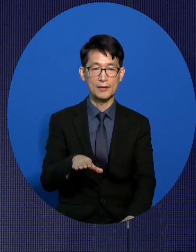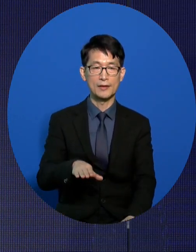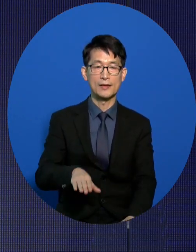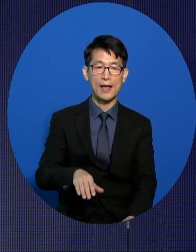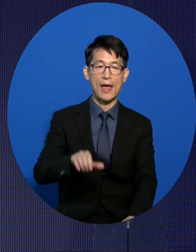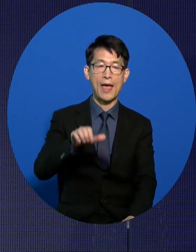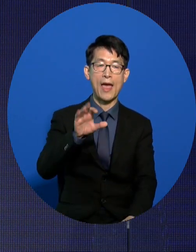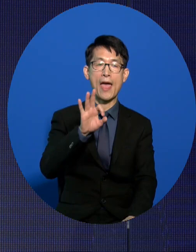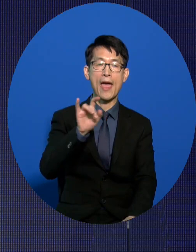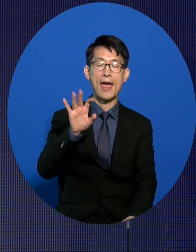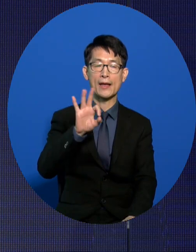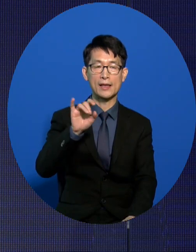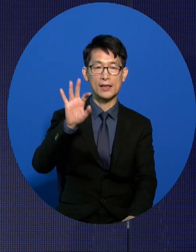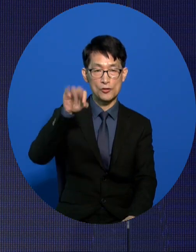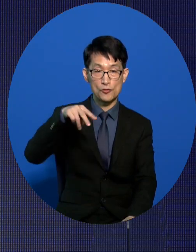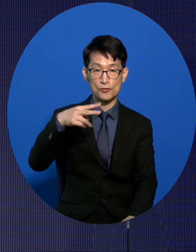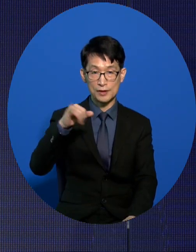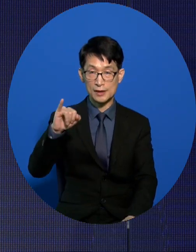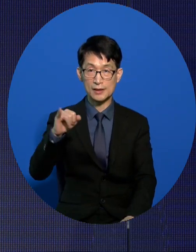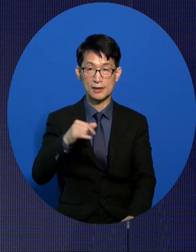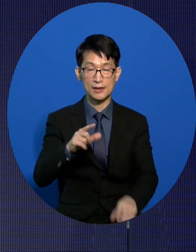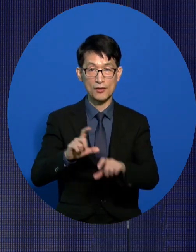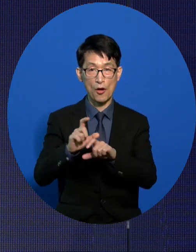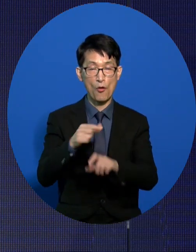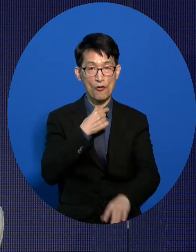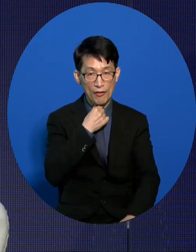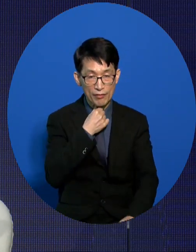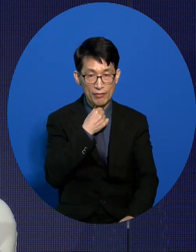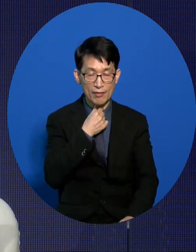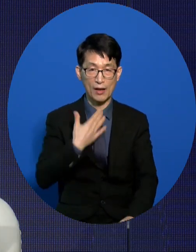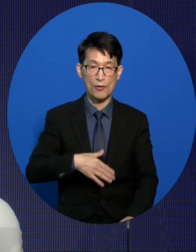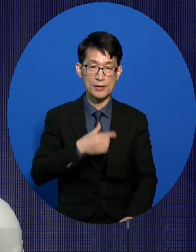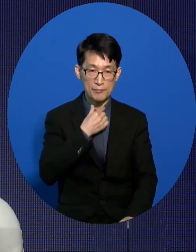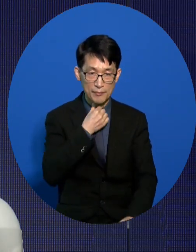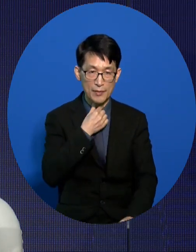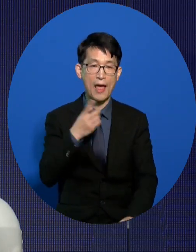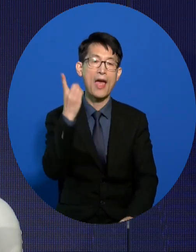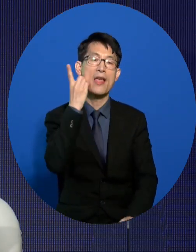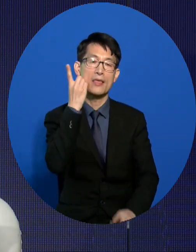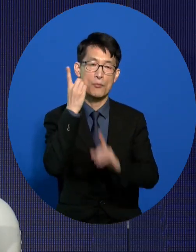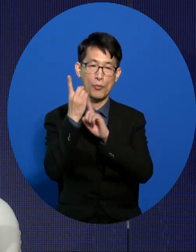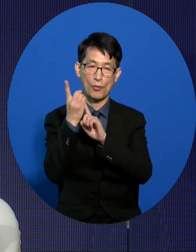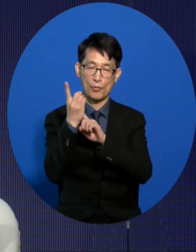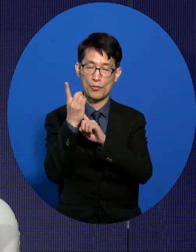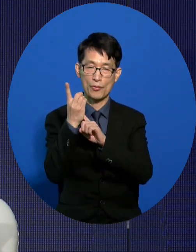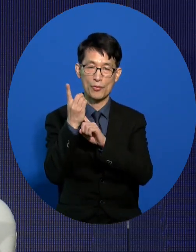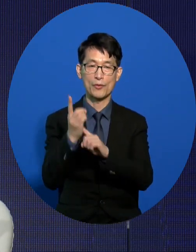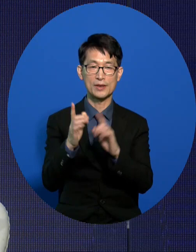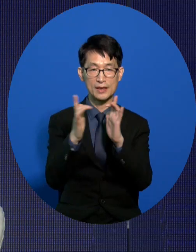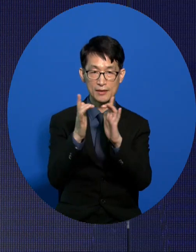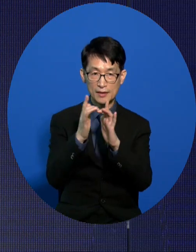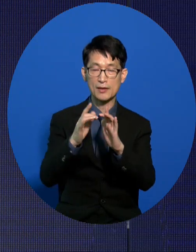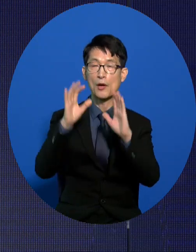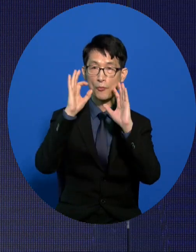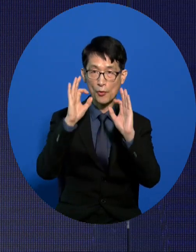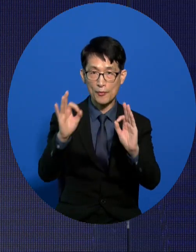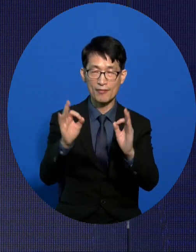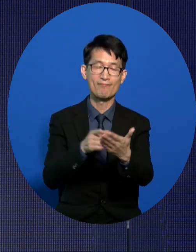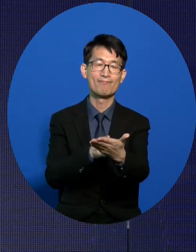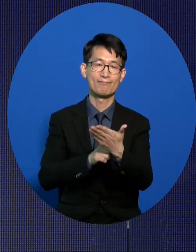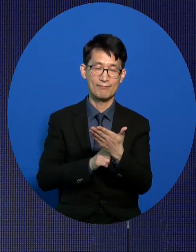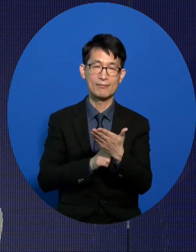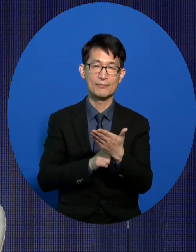AUD Cooperative. If you are interested, if you want to have receive more information, please